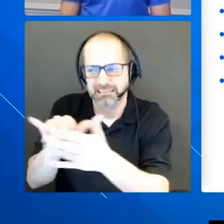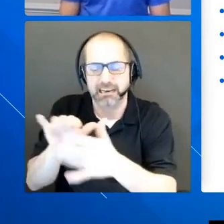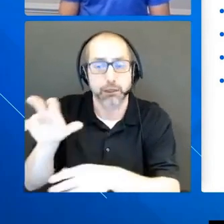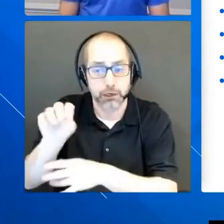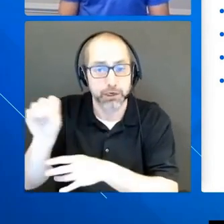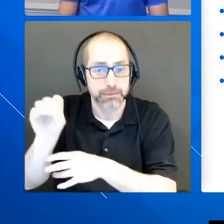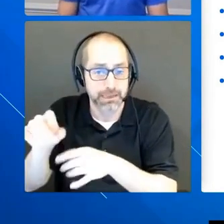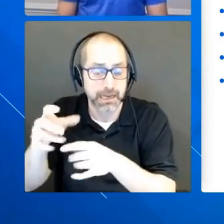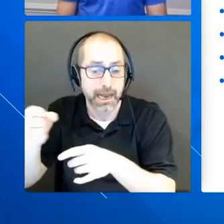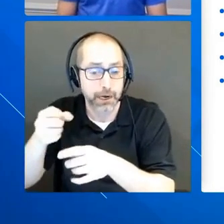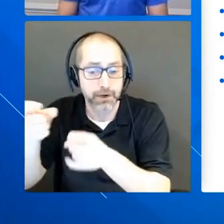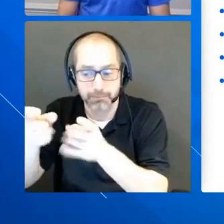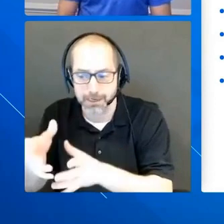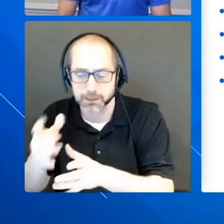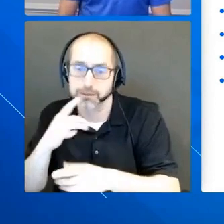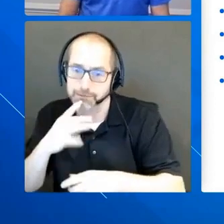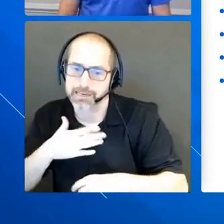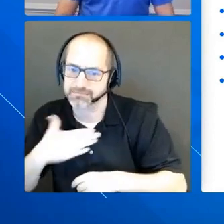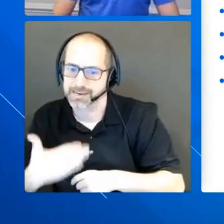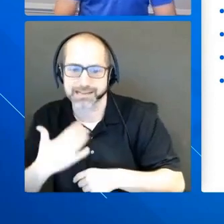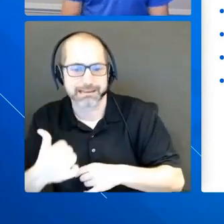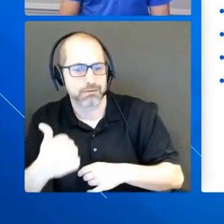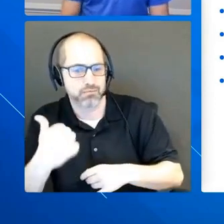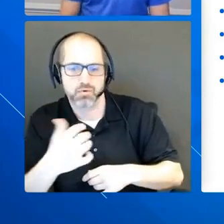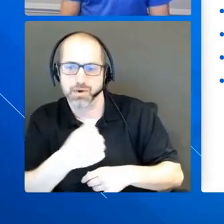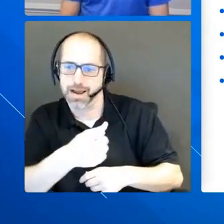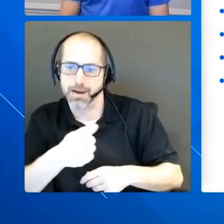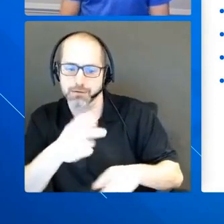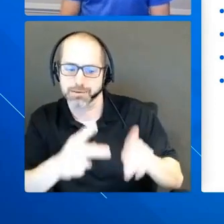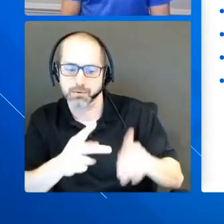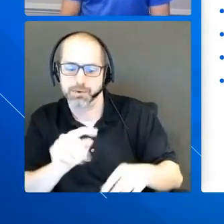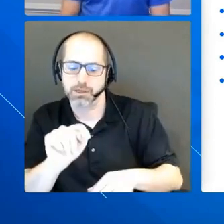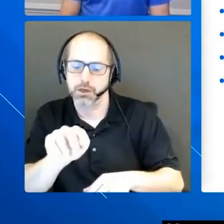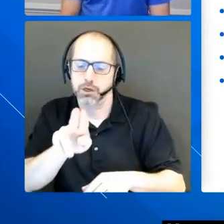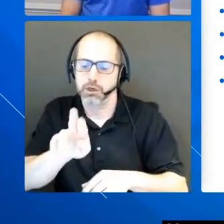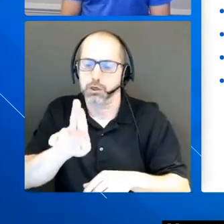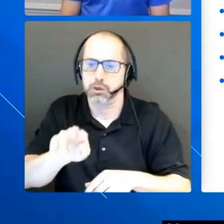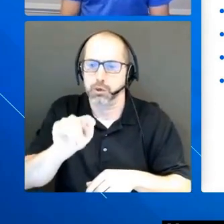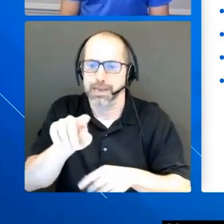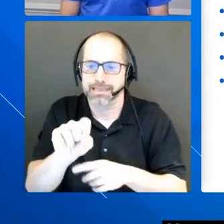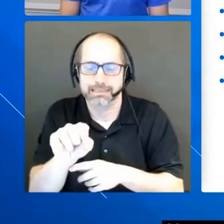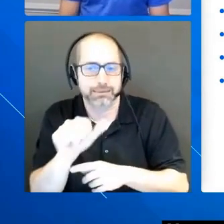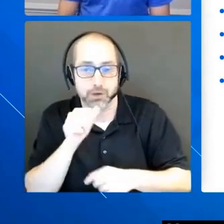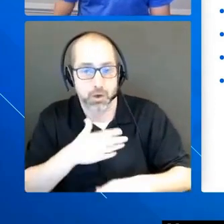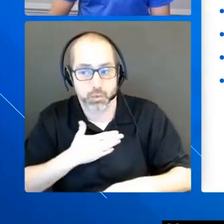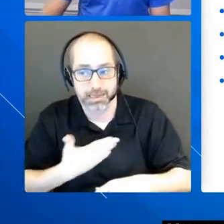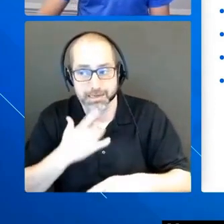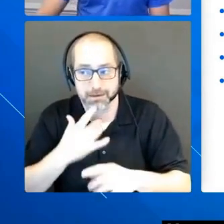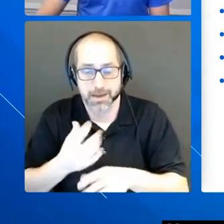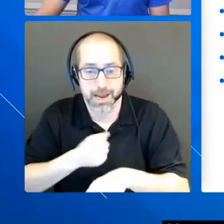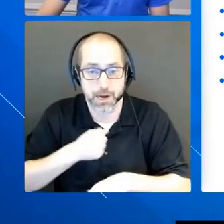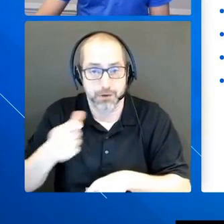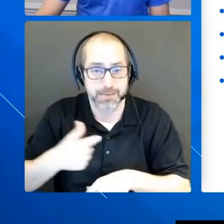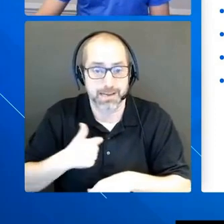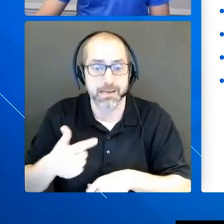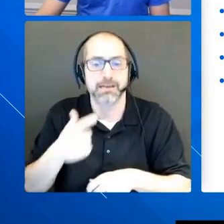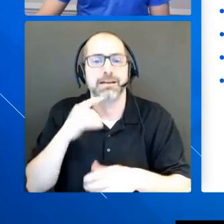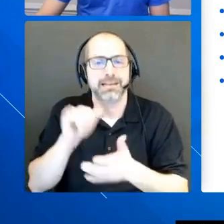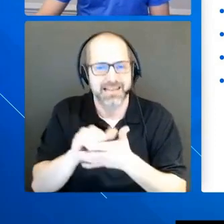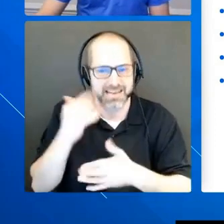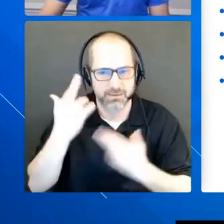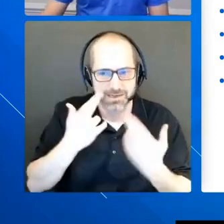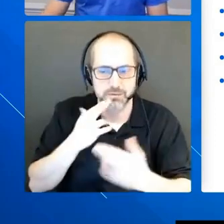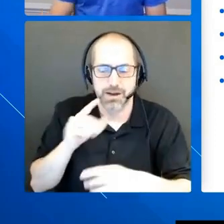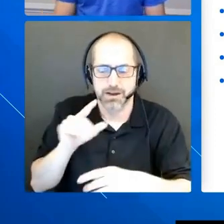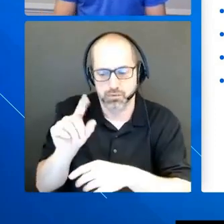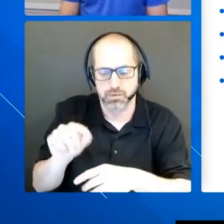to hire someone with Tourette's, to not be willing to hire me. So all of these are reasons why I've dedicated my career now for 20 plus years